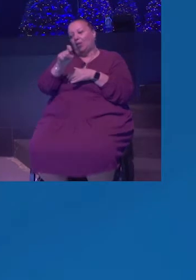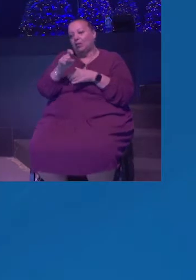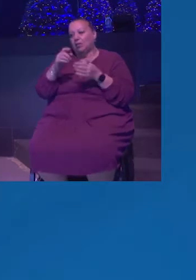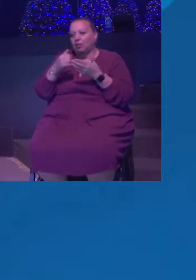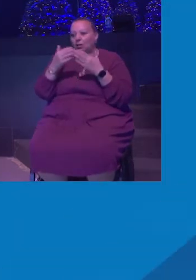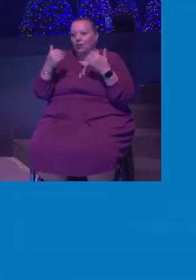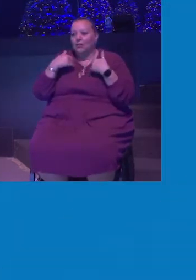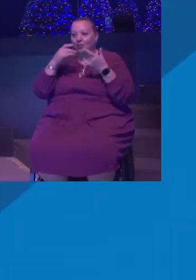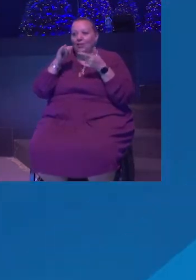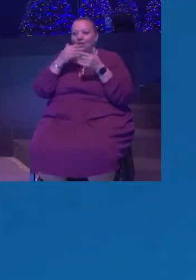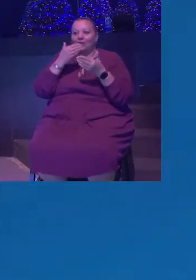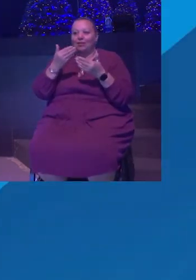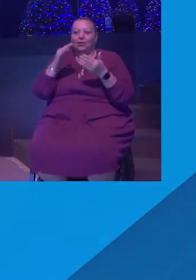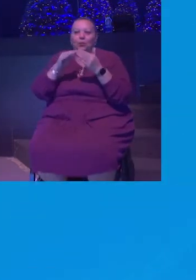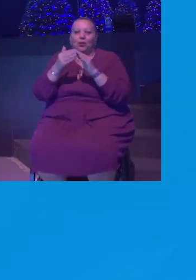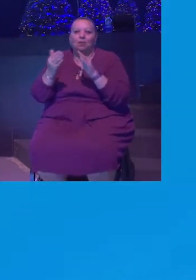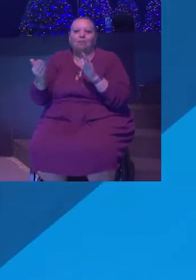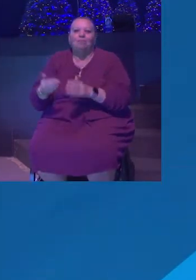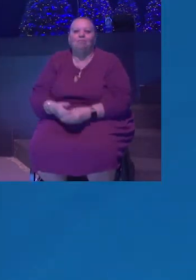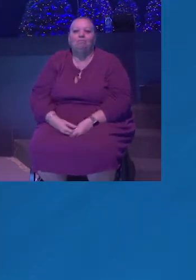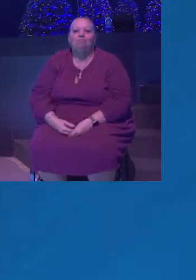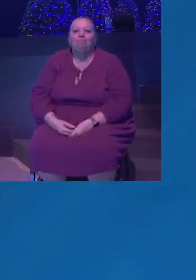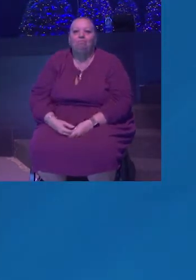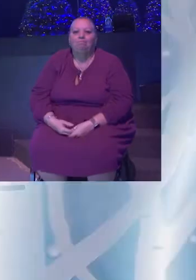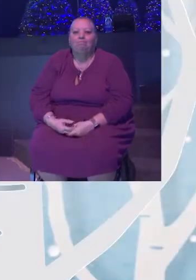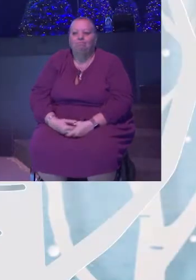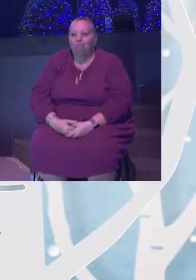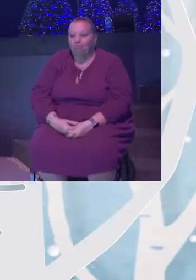coming up at Community.